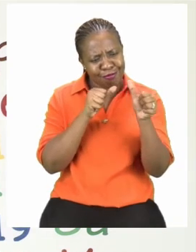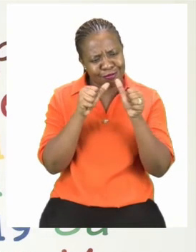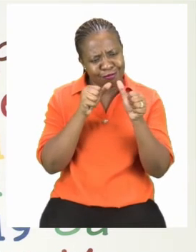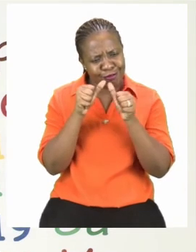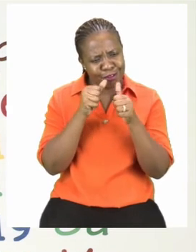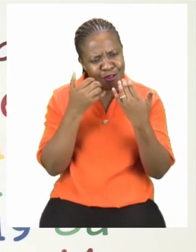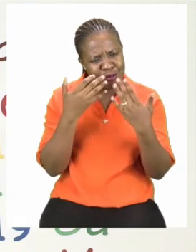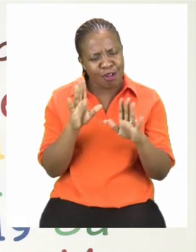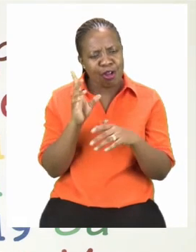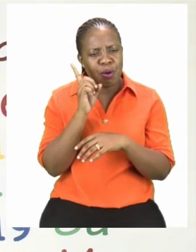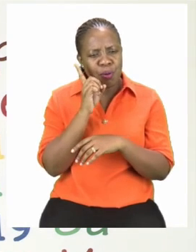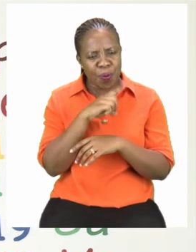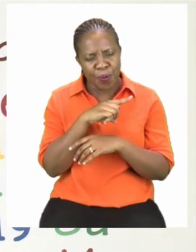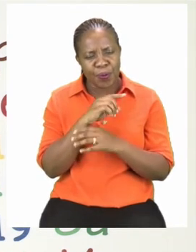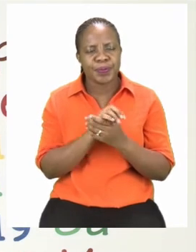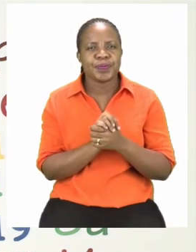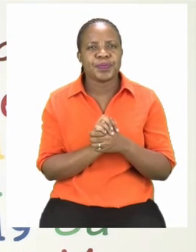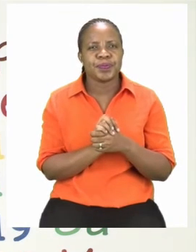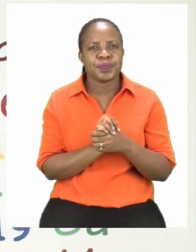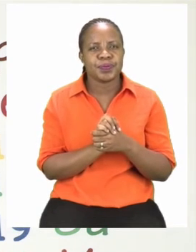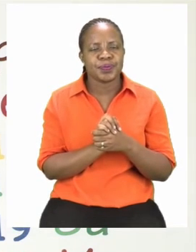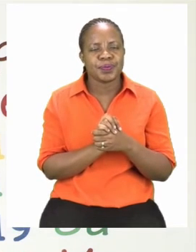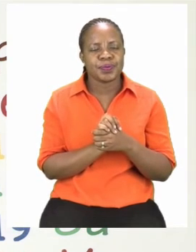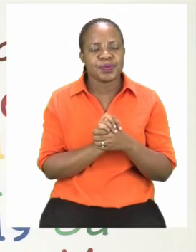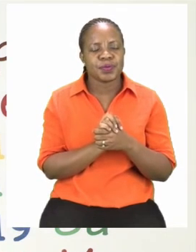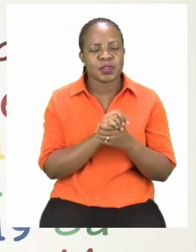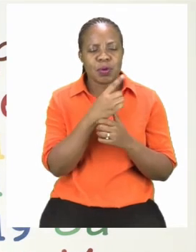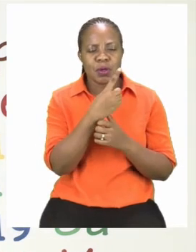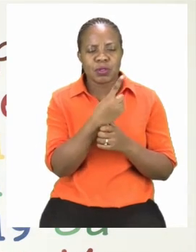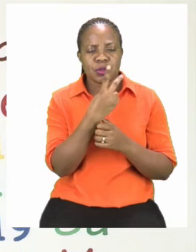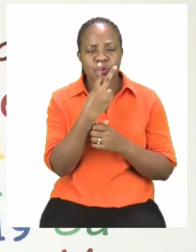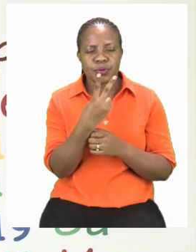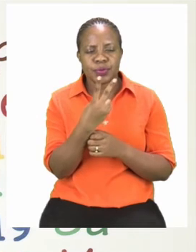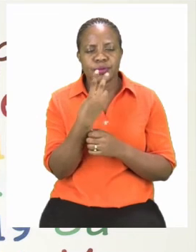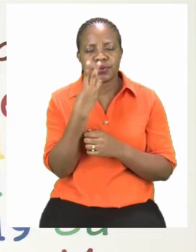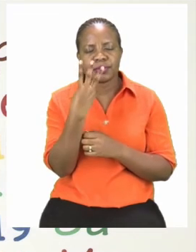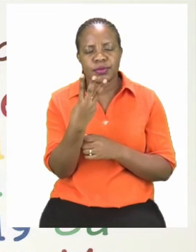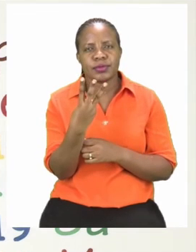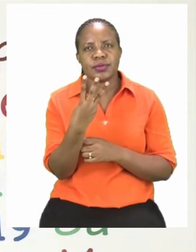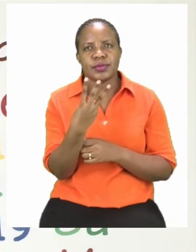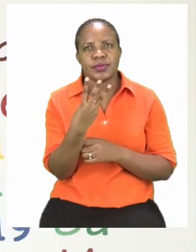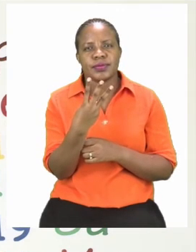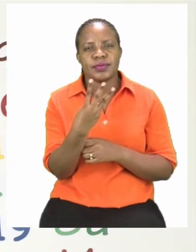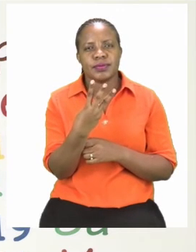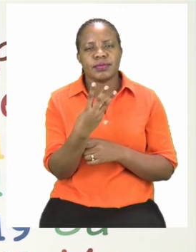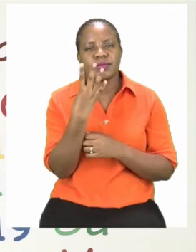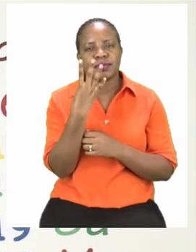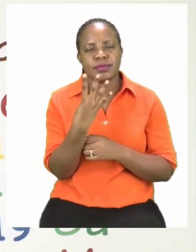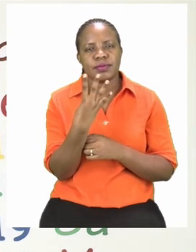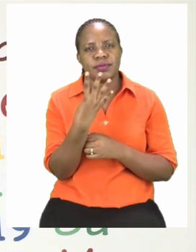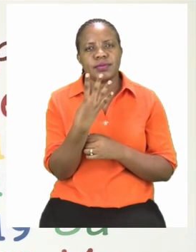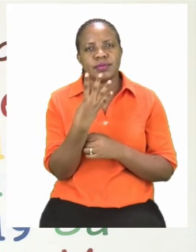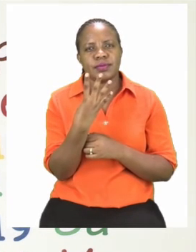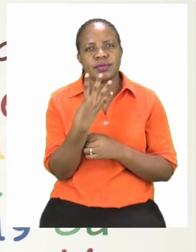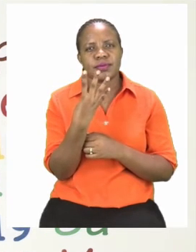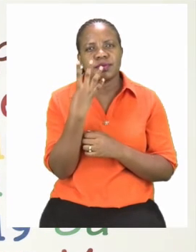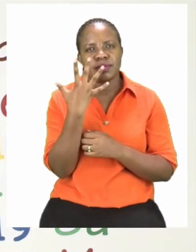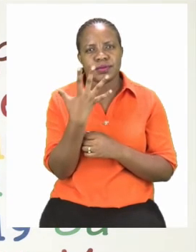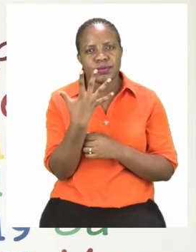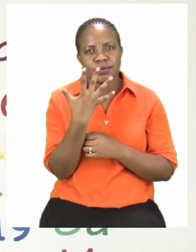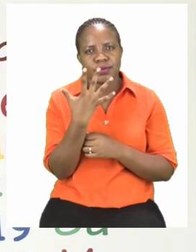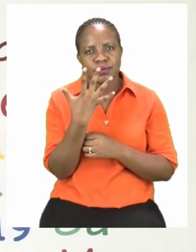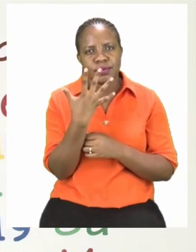booklet. Please cut the top of the lesson booklet with a pair of scissors and fold